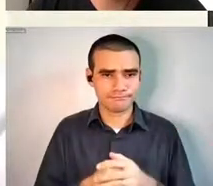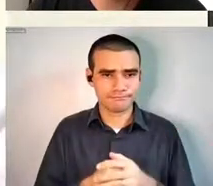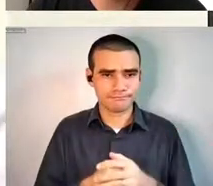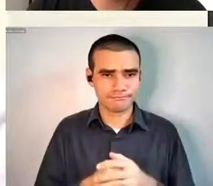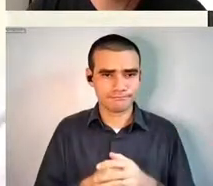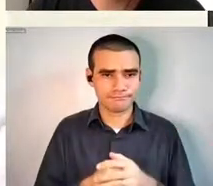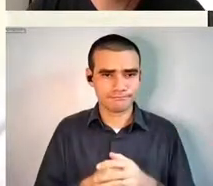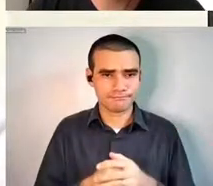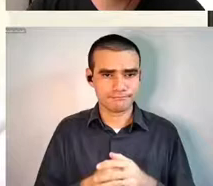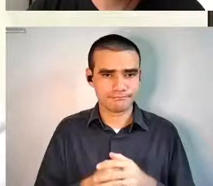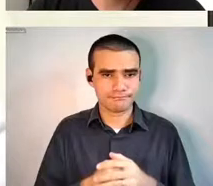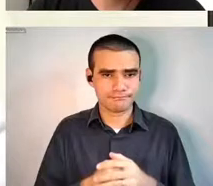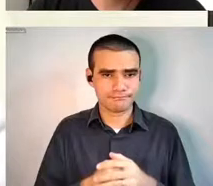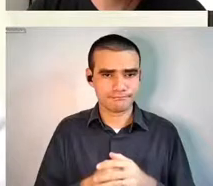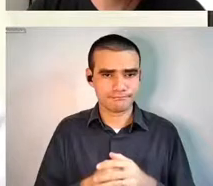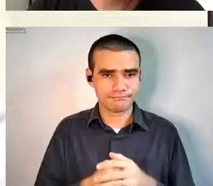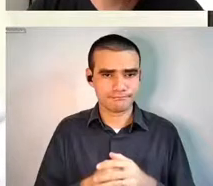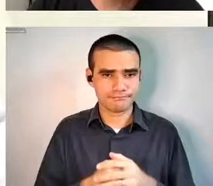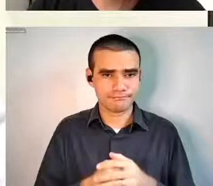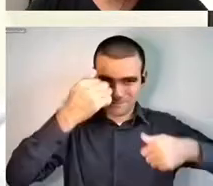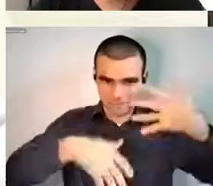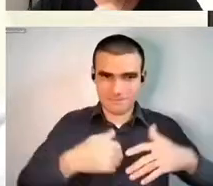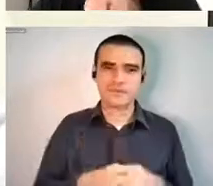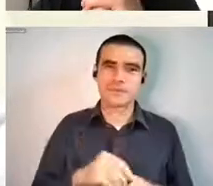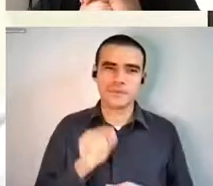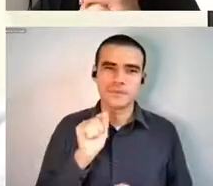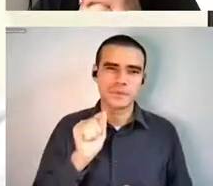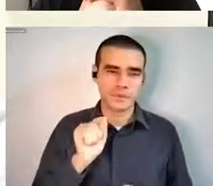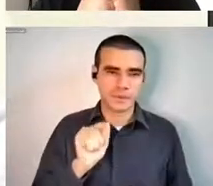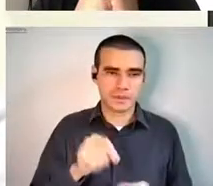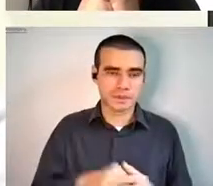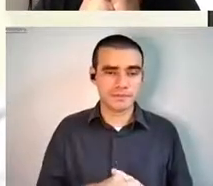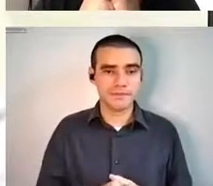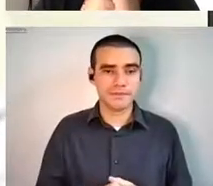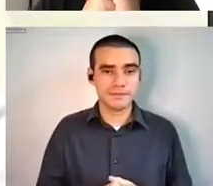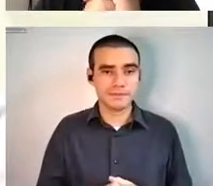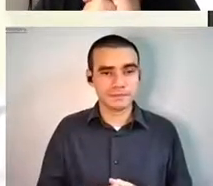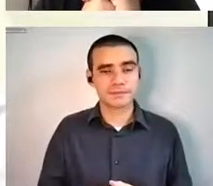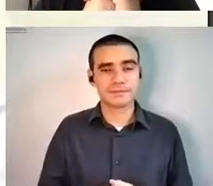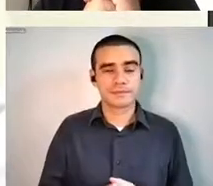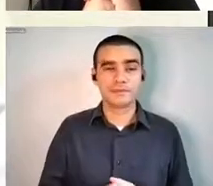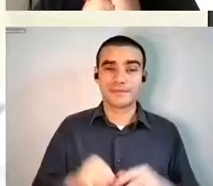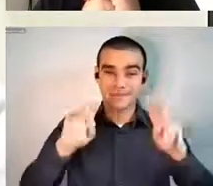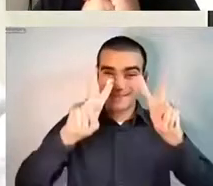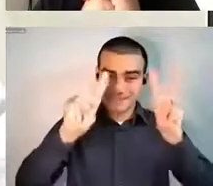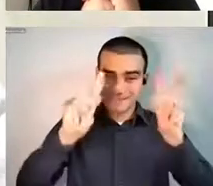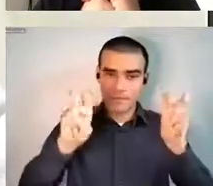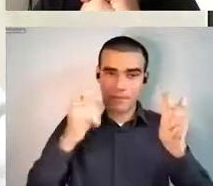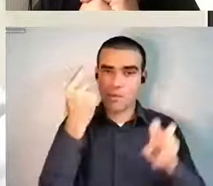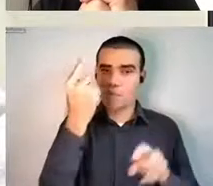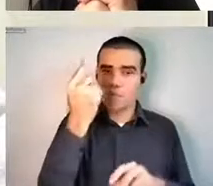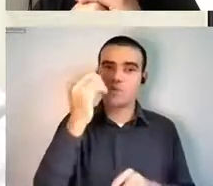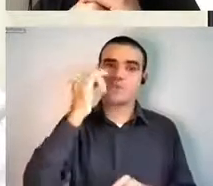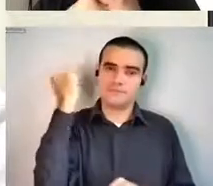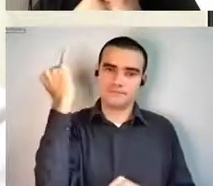I would like to make my first remarks highlighting one issue,